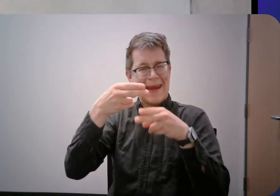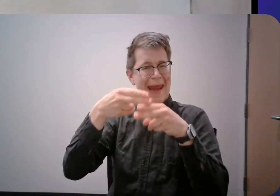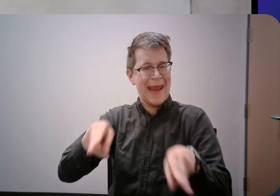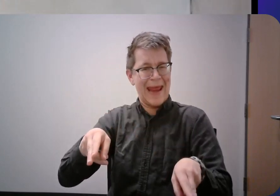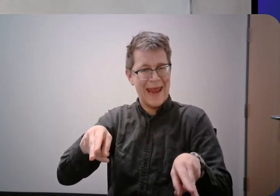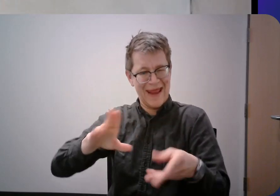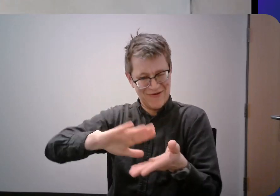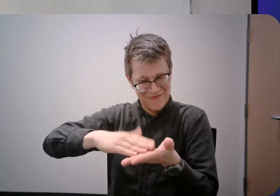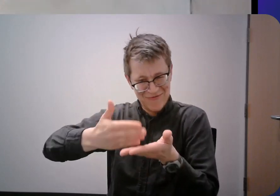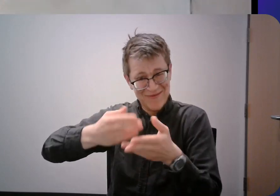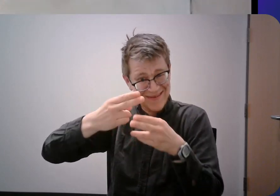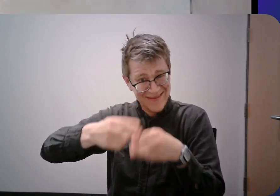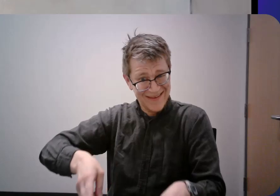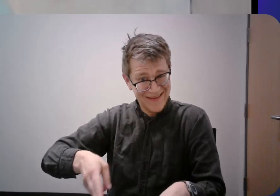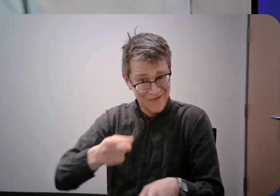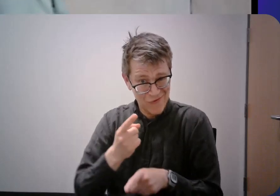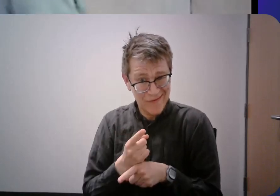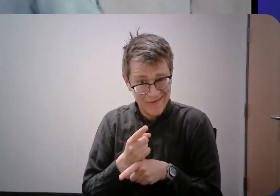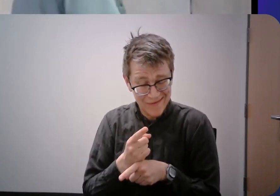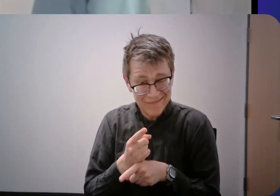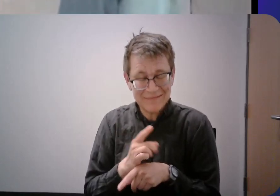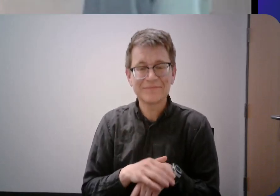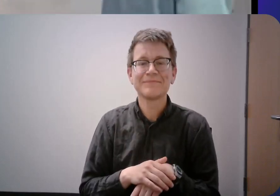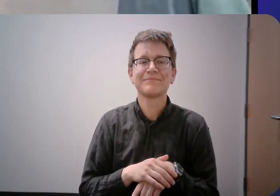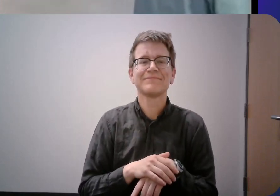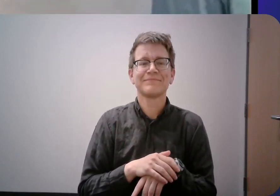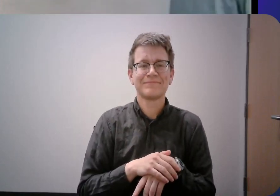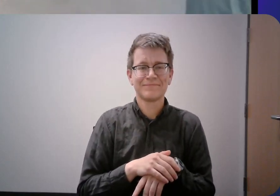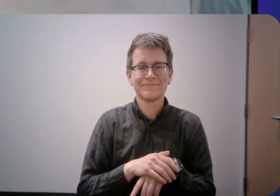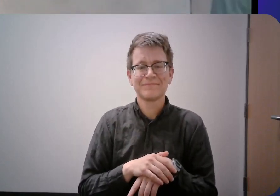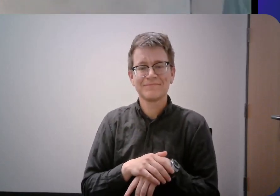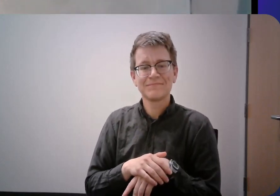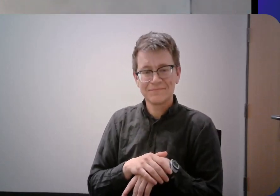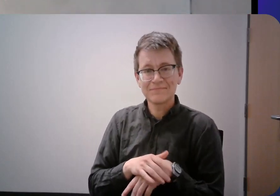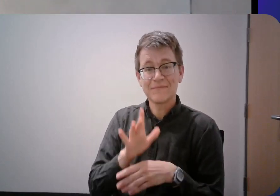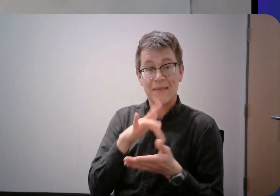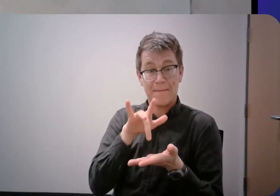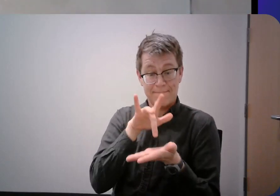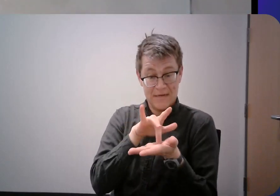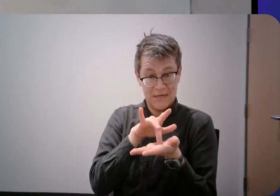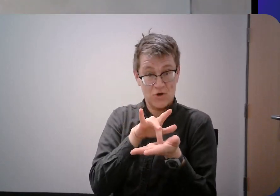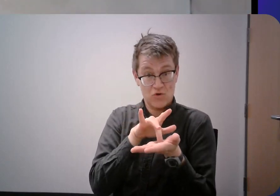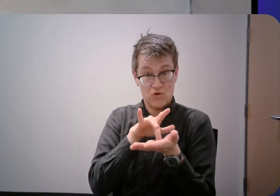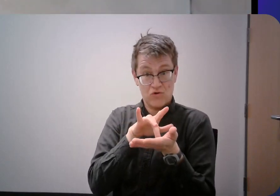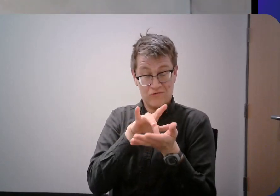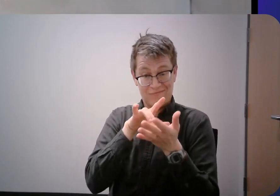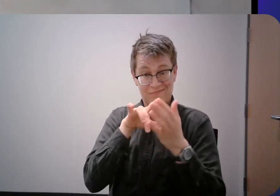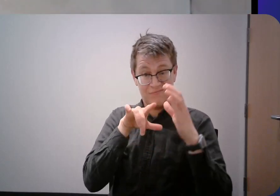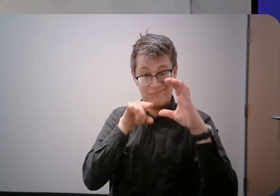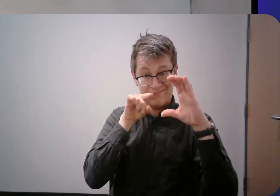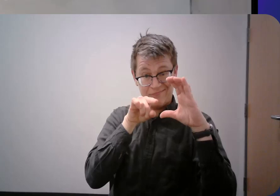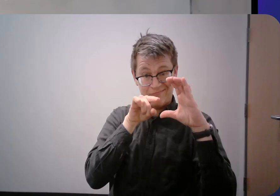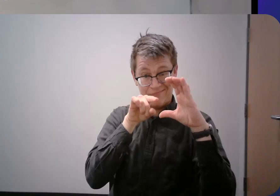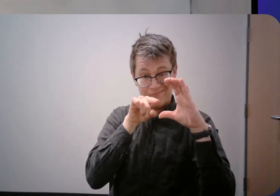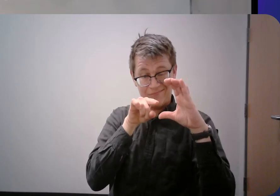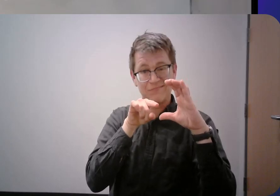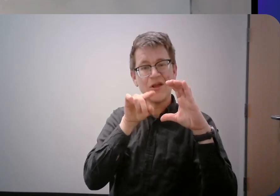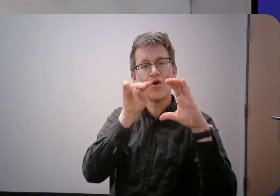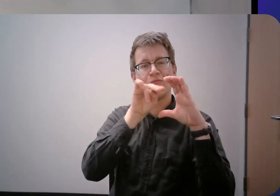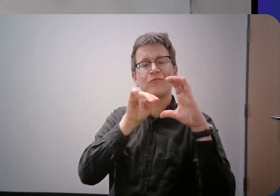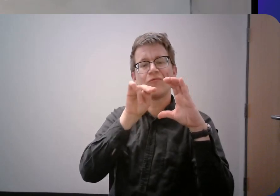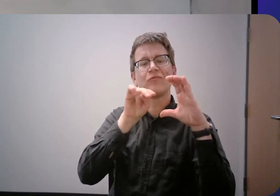It's not like our brain. It doesn't write poetry, doesn't write music, doesn't make movies, doesn't sit in class. But nonetheless,